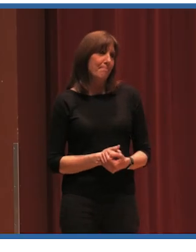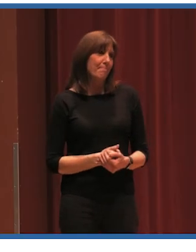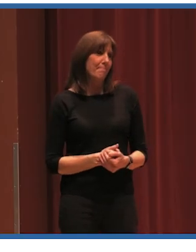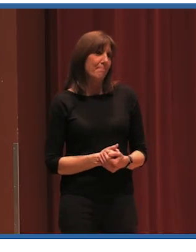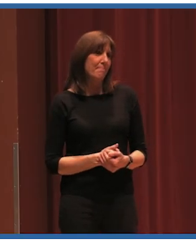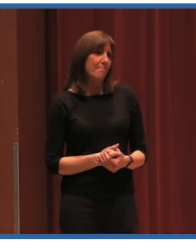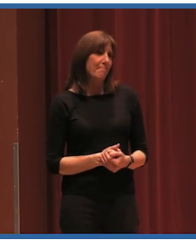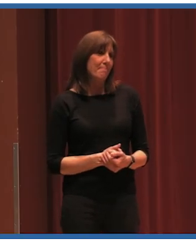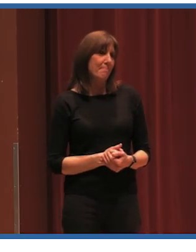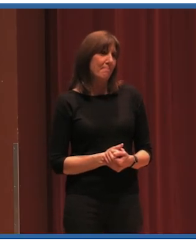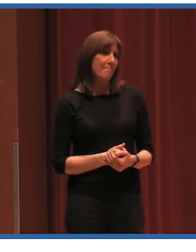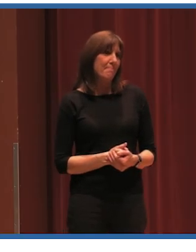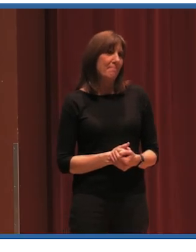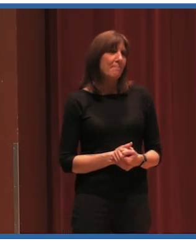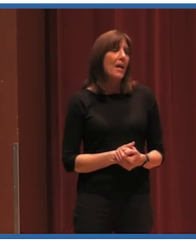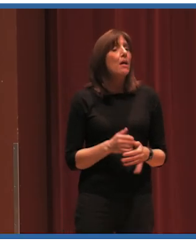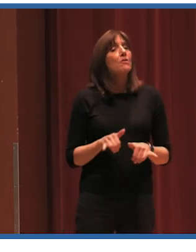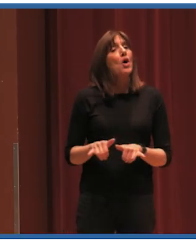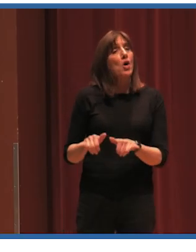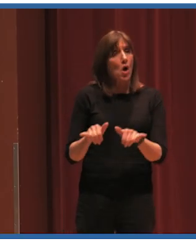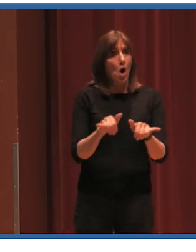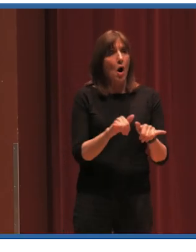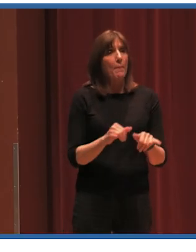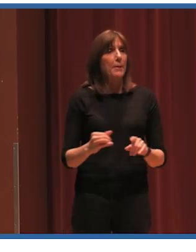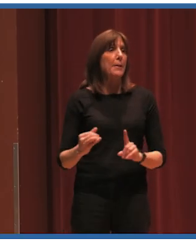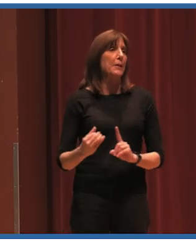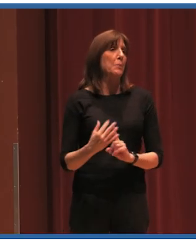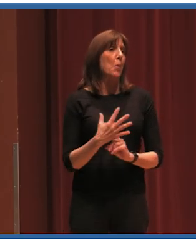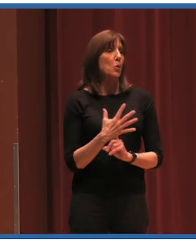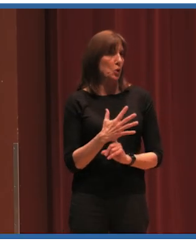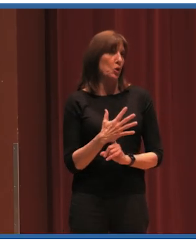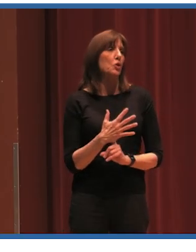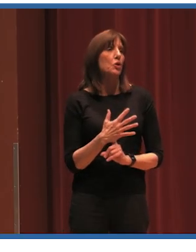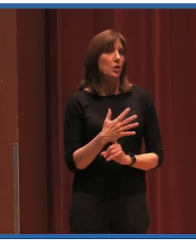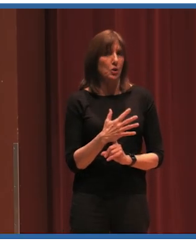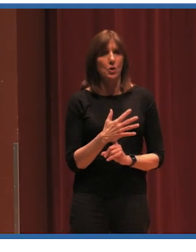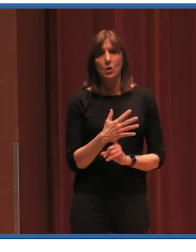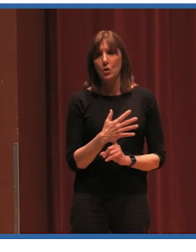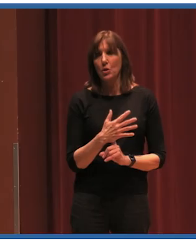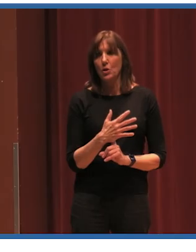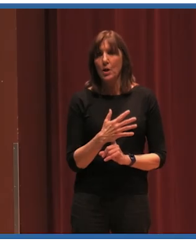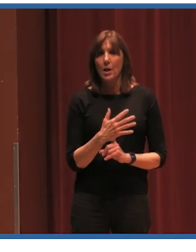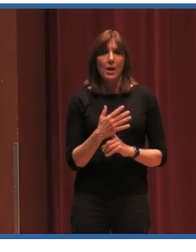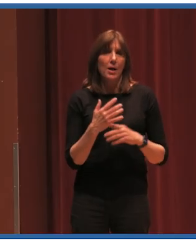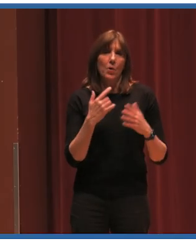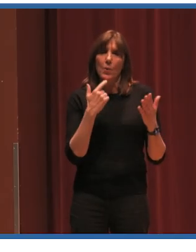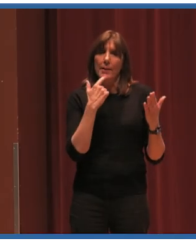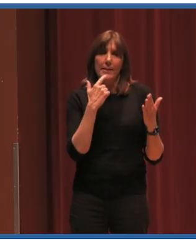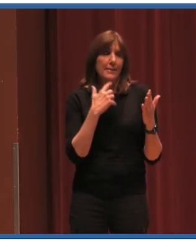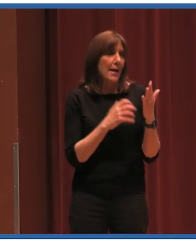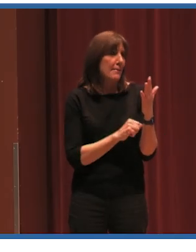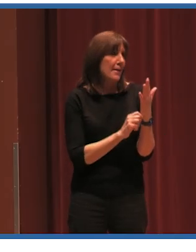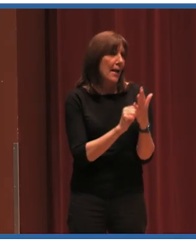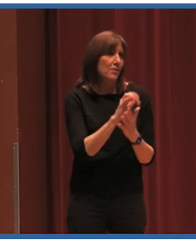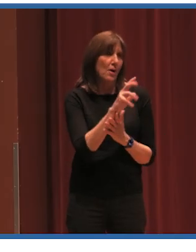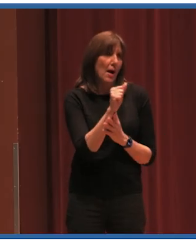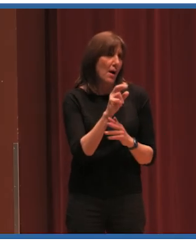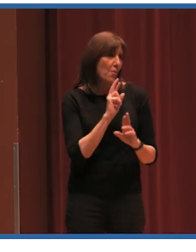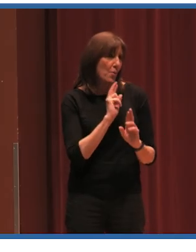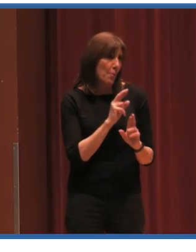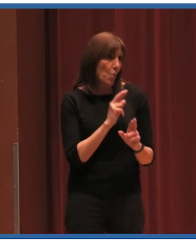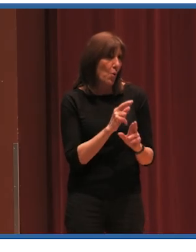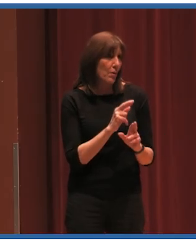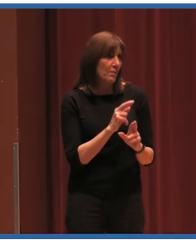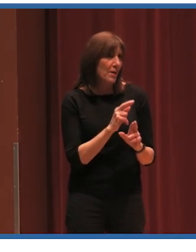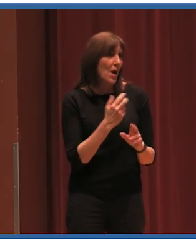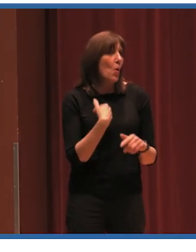It is a very common exposure. As we did not say in the Cancer in Iowa report, we're